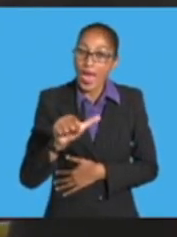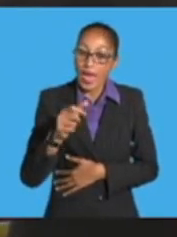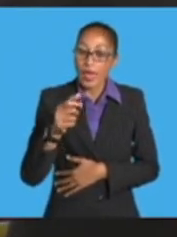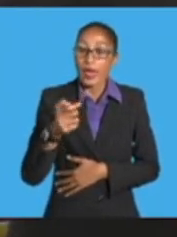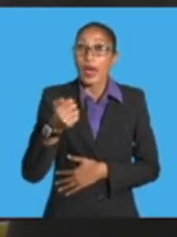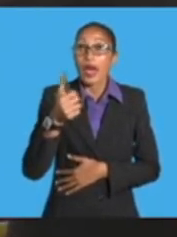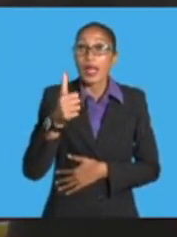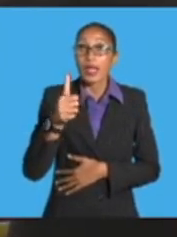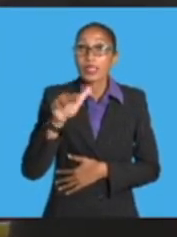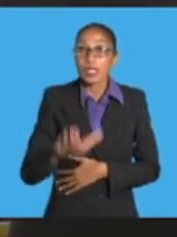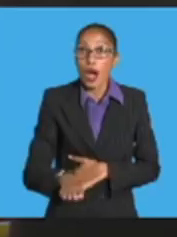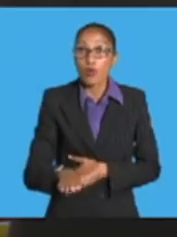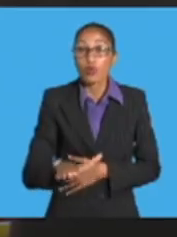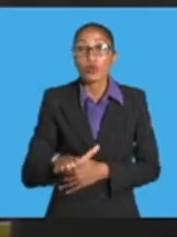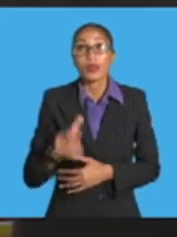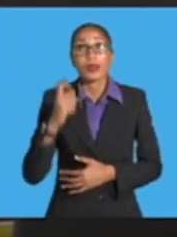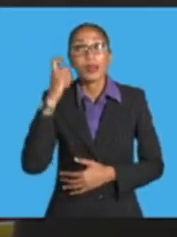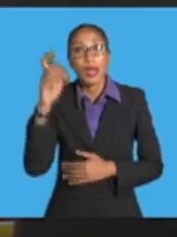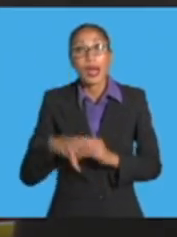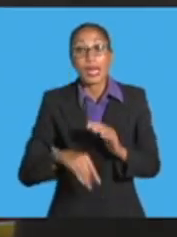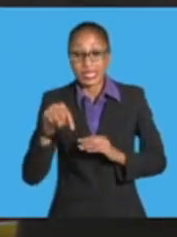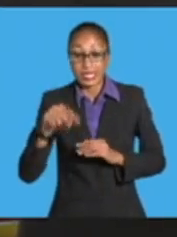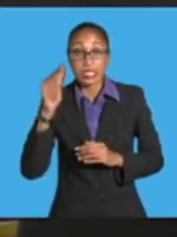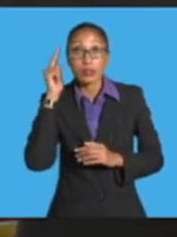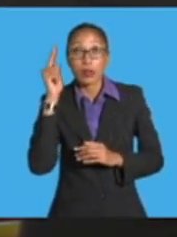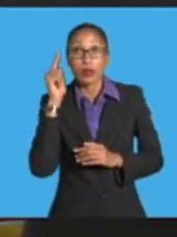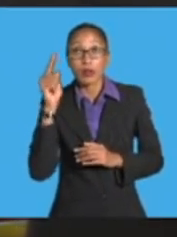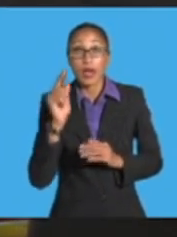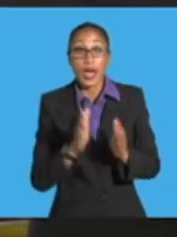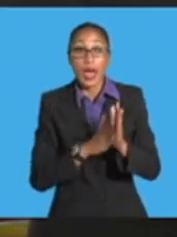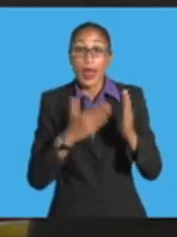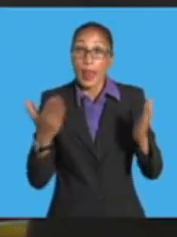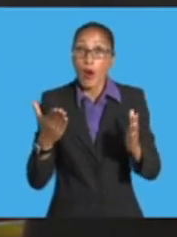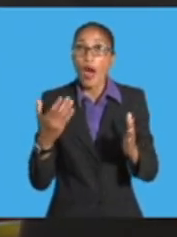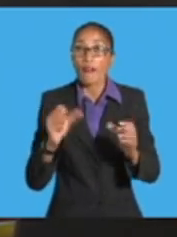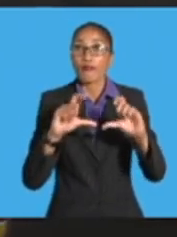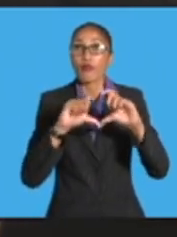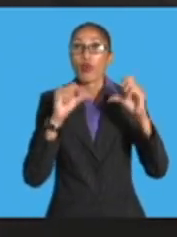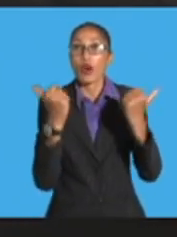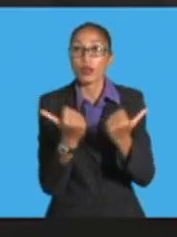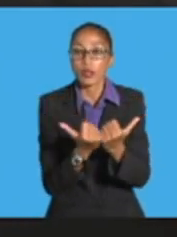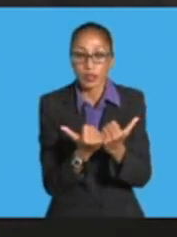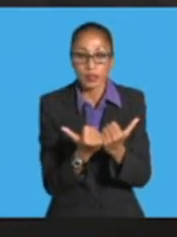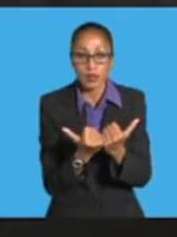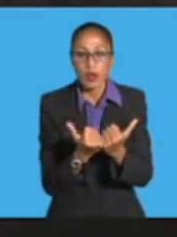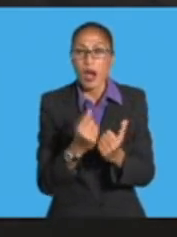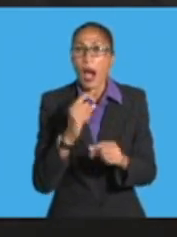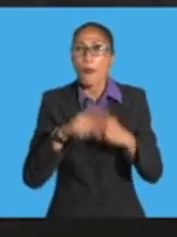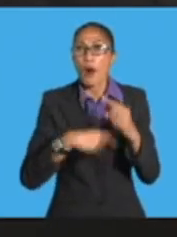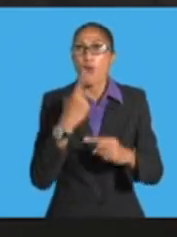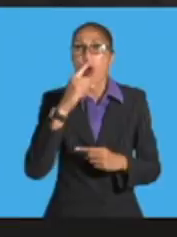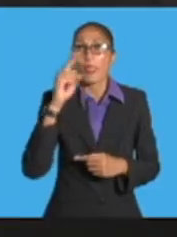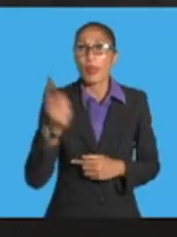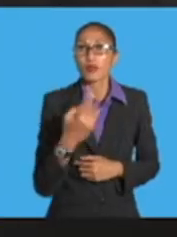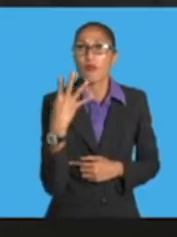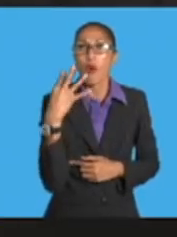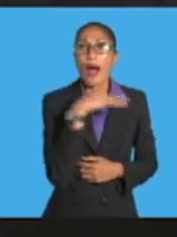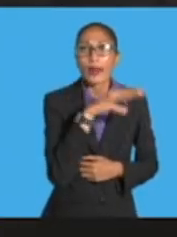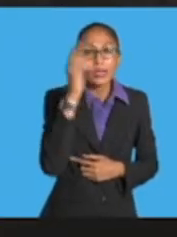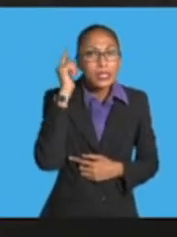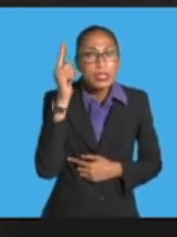and education teachers. These teachers are now formally contracted by the Ministry, and over 1,400 teachers